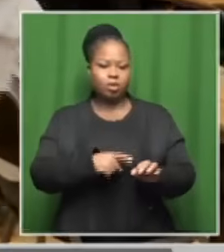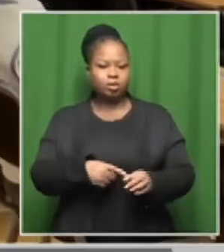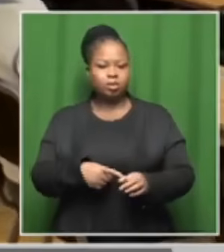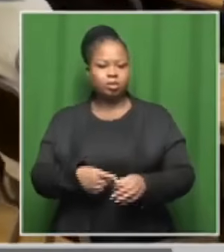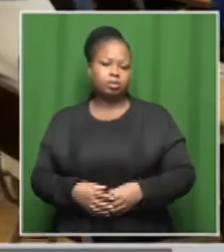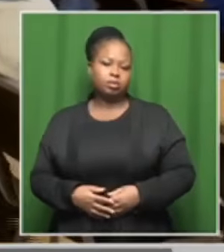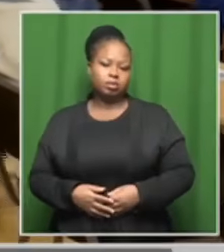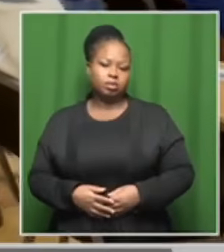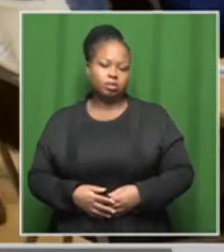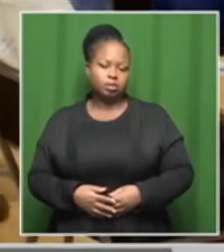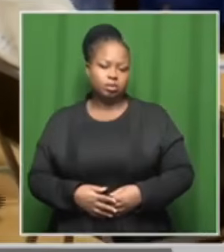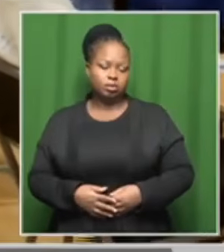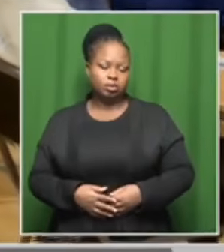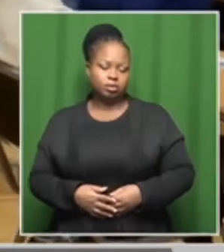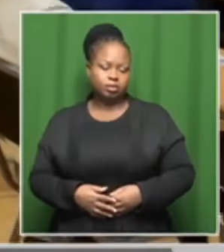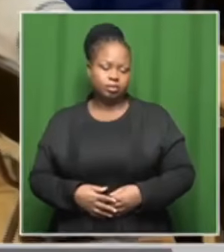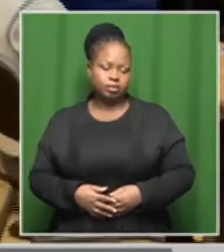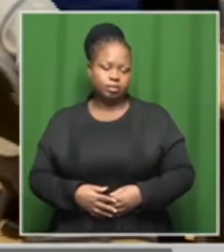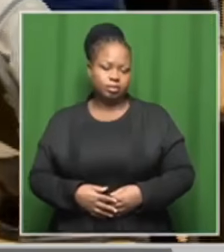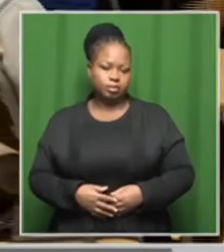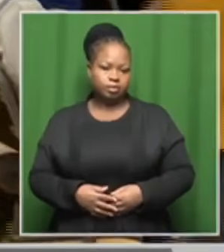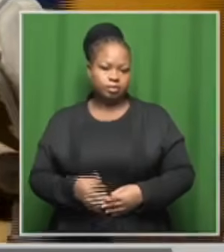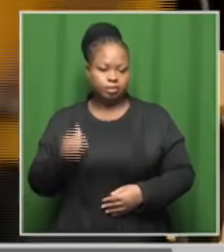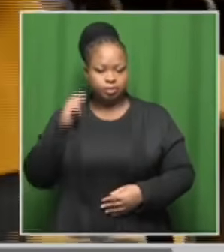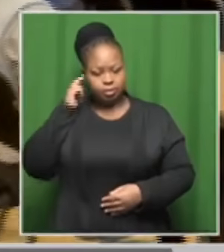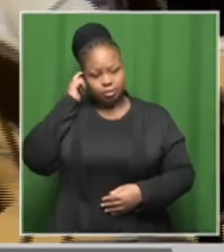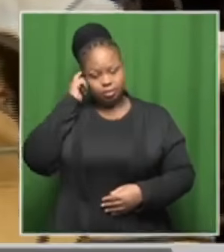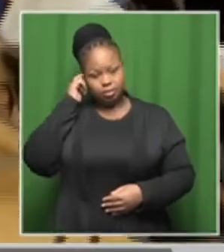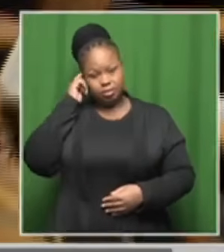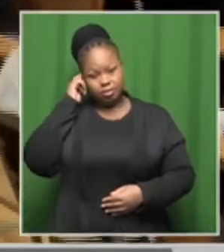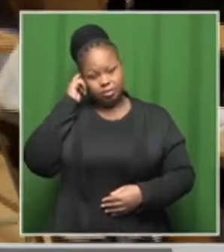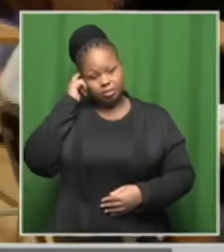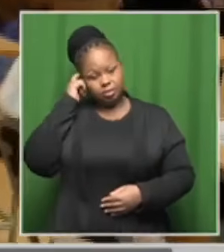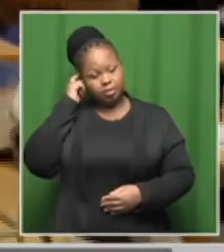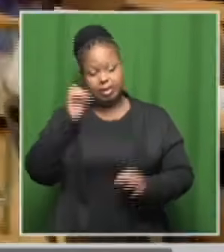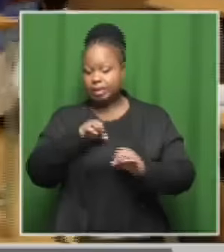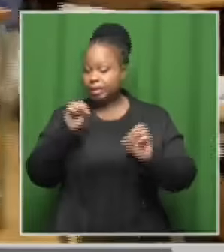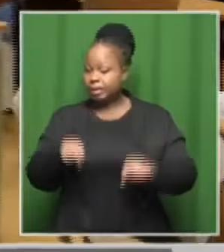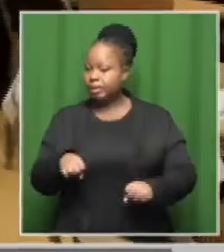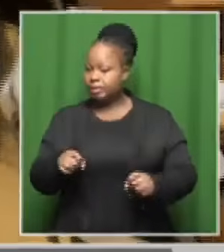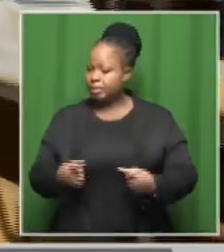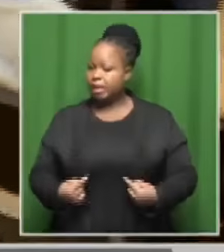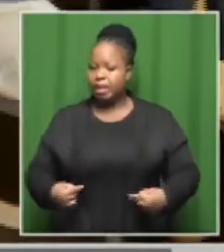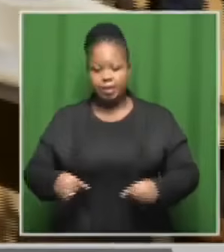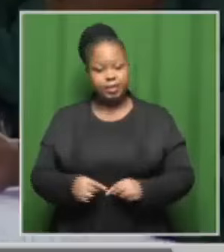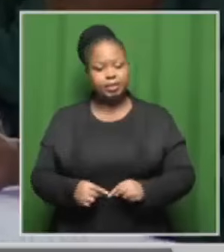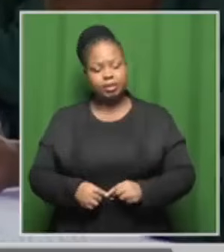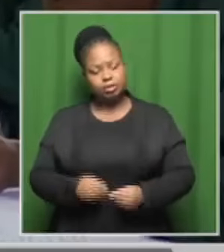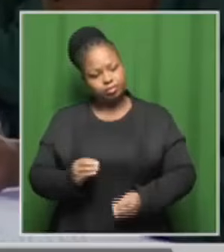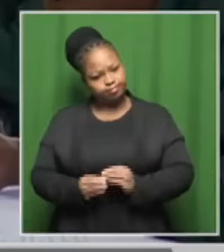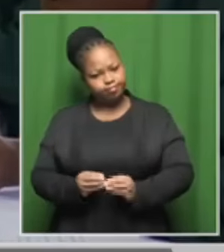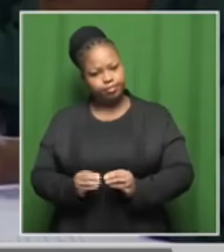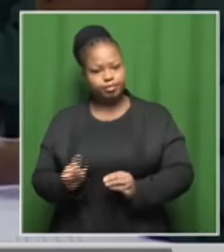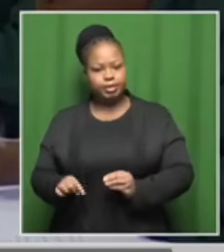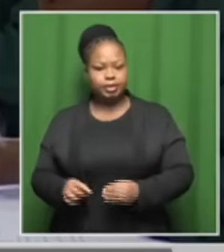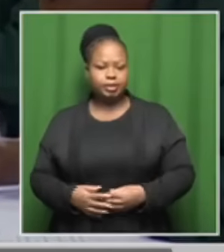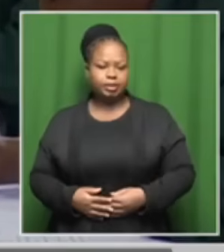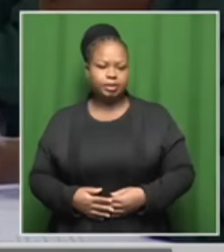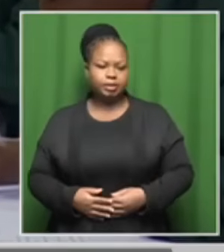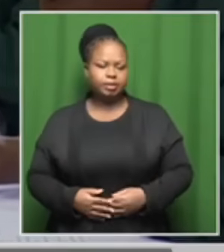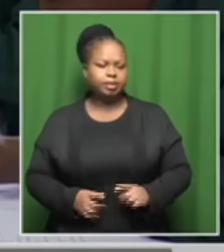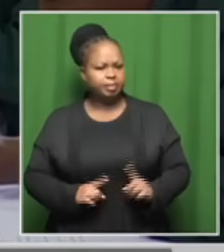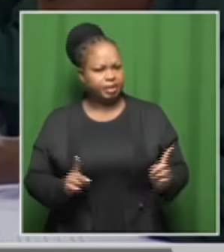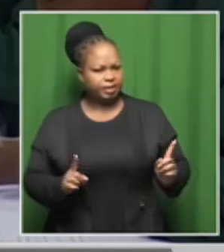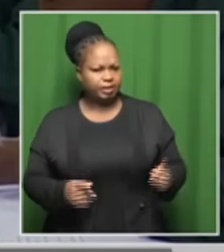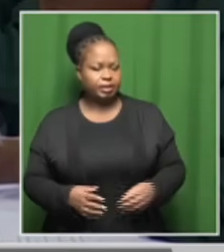anyone else in the country. The reality and is... our systems... what you need to look at, sorry. So Dr.